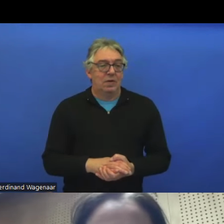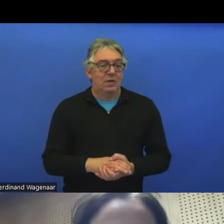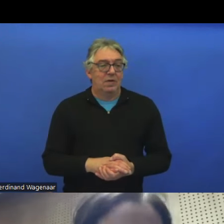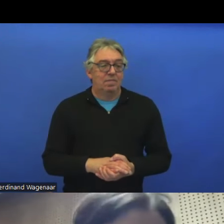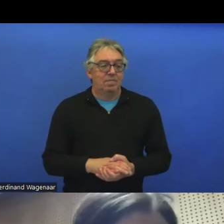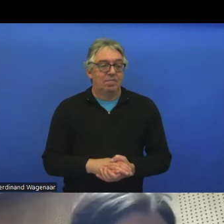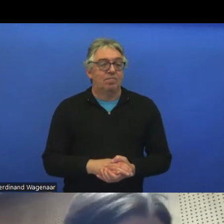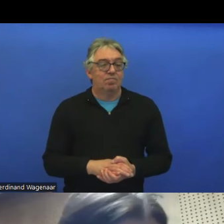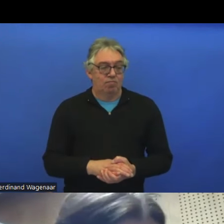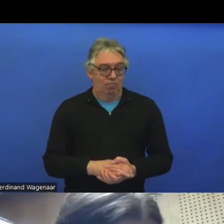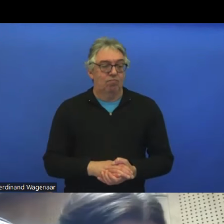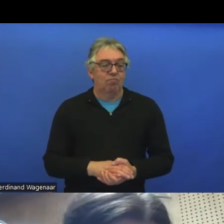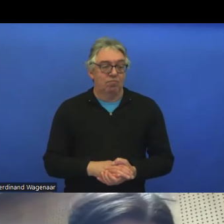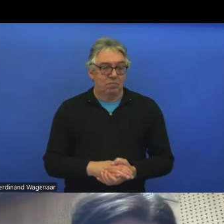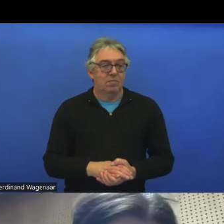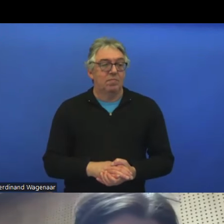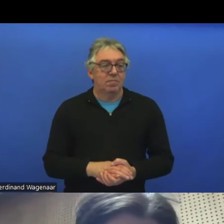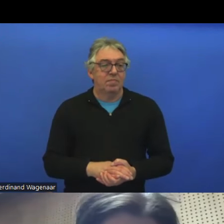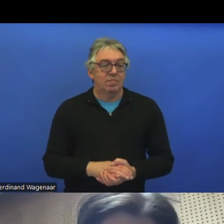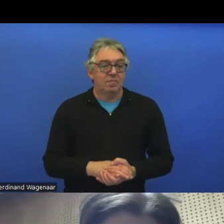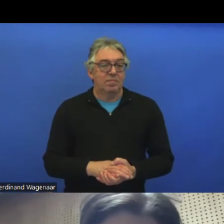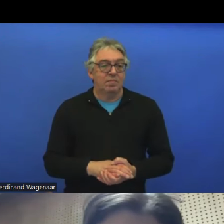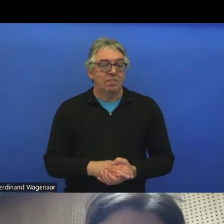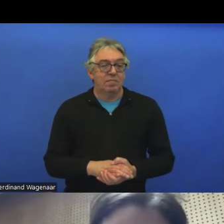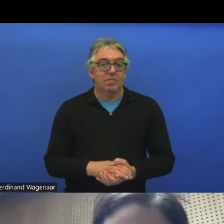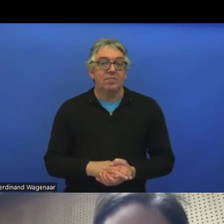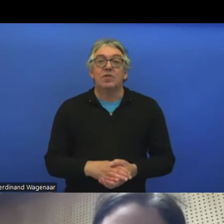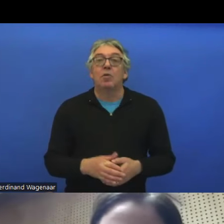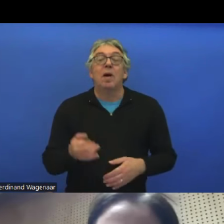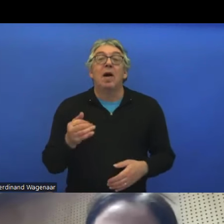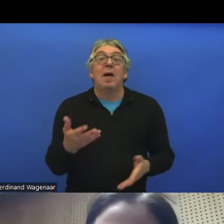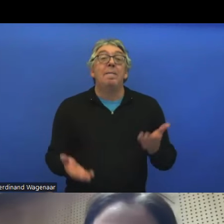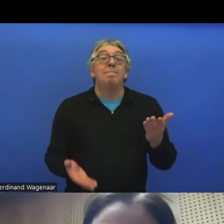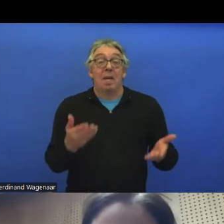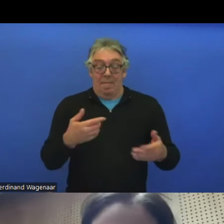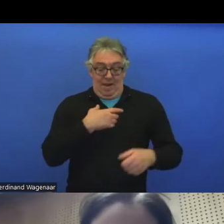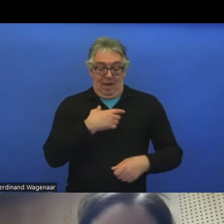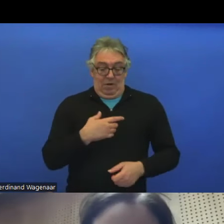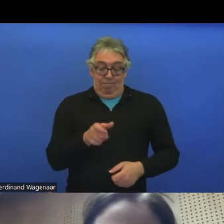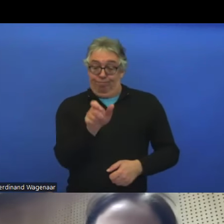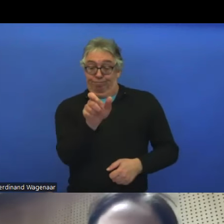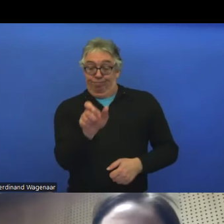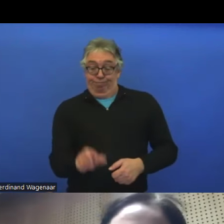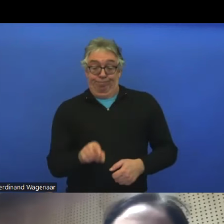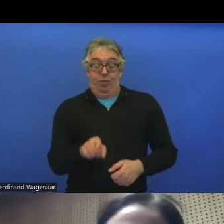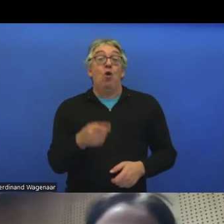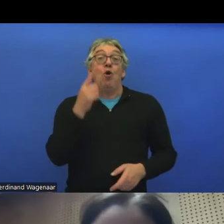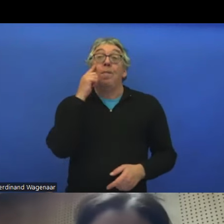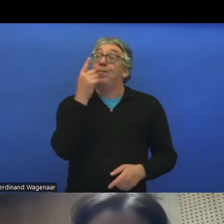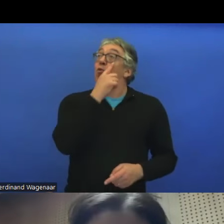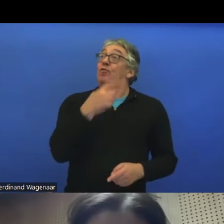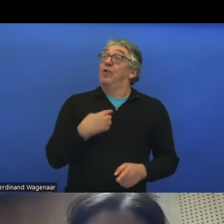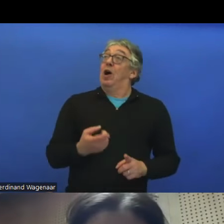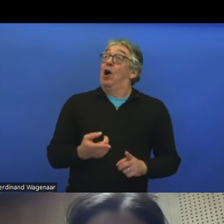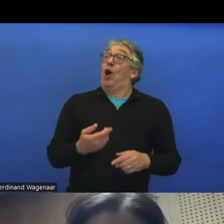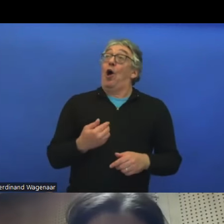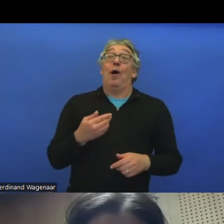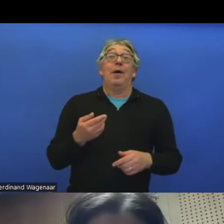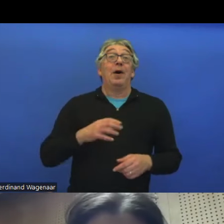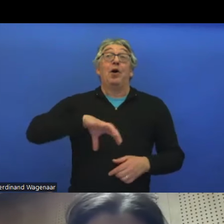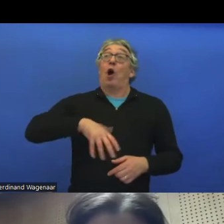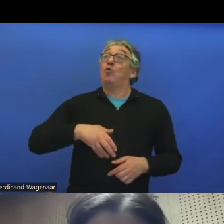Yeah, so I already said that if somebody lacks proof of a nationality, a person may be at